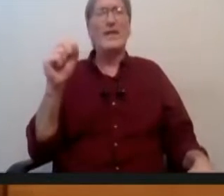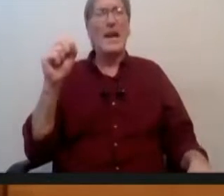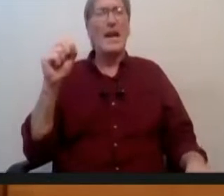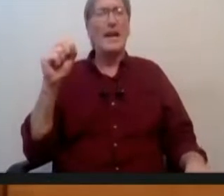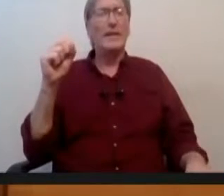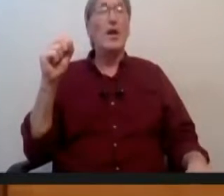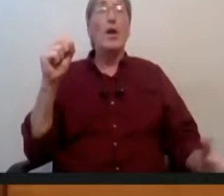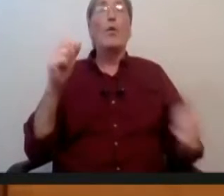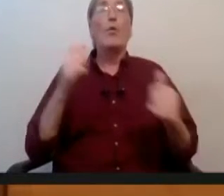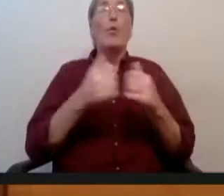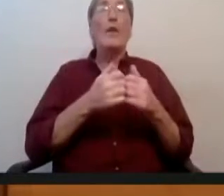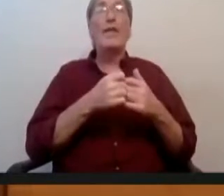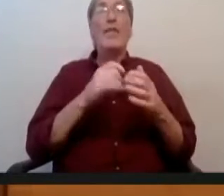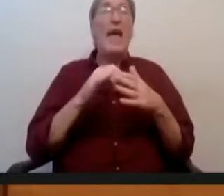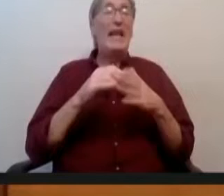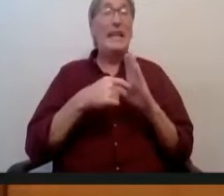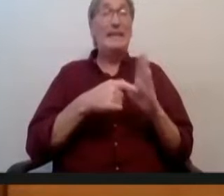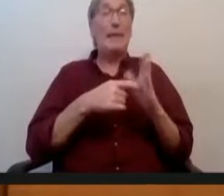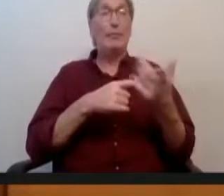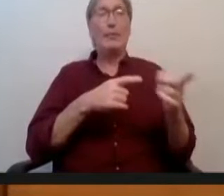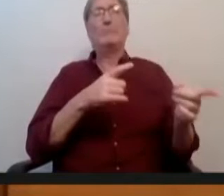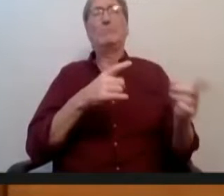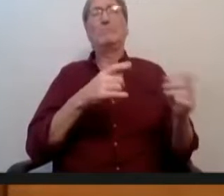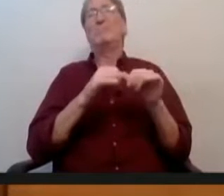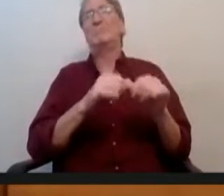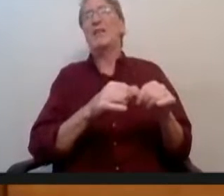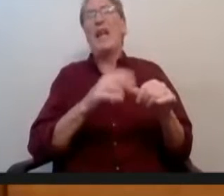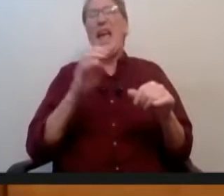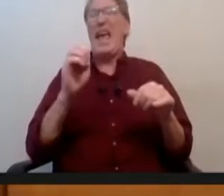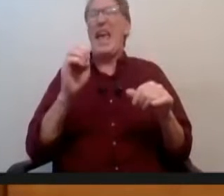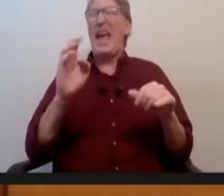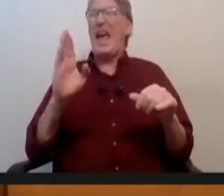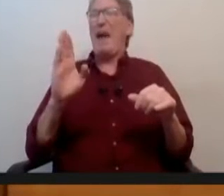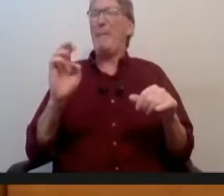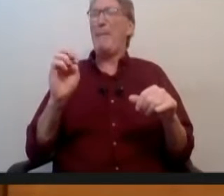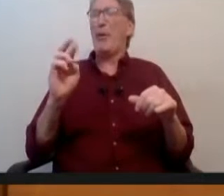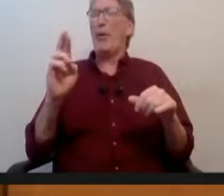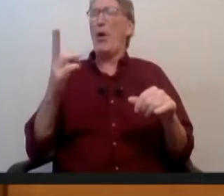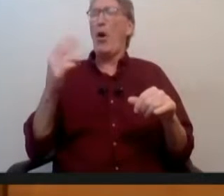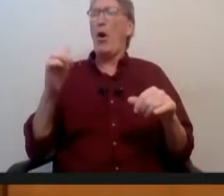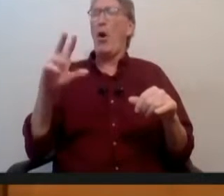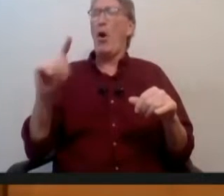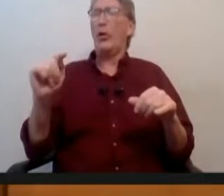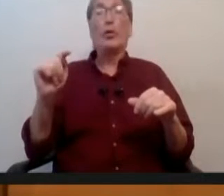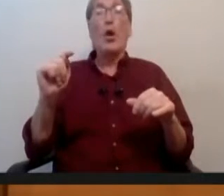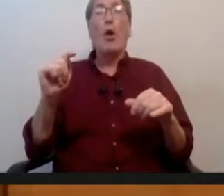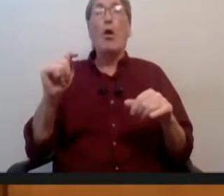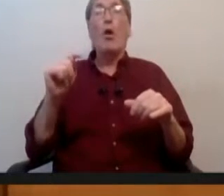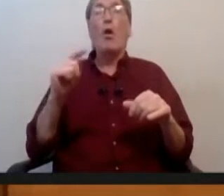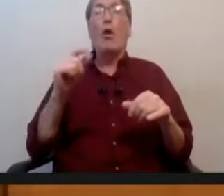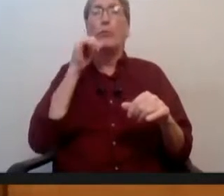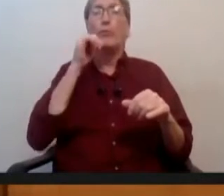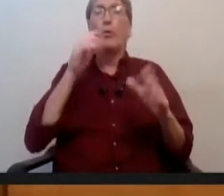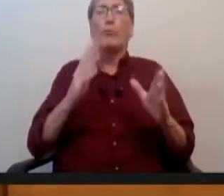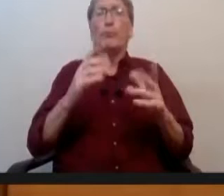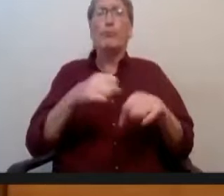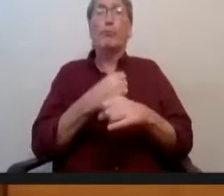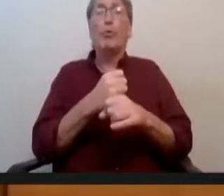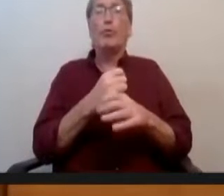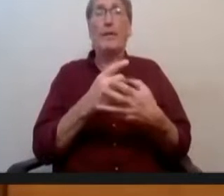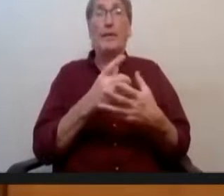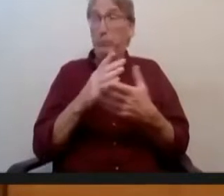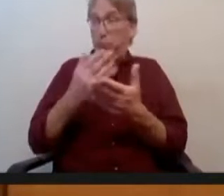notable extant example being the Eberhardt and Ober brewery in addition to the resource. Having been born in